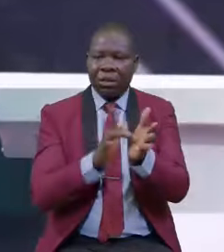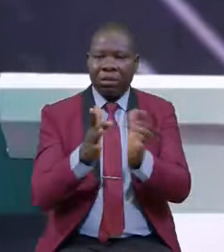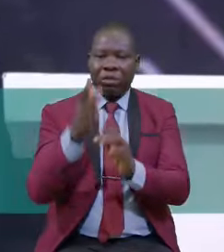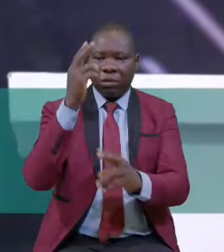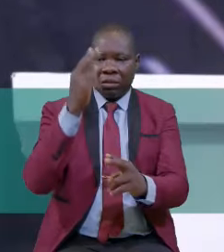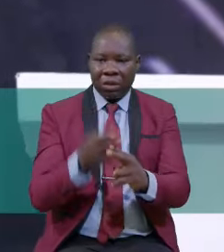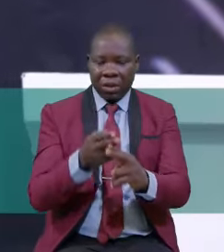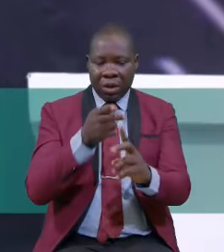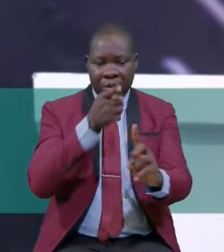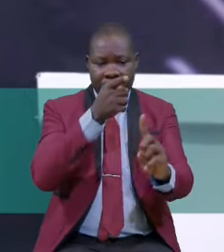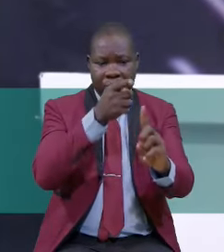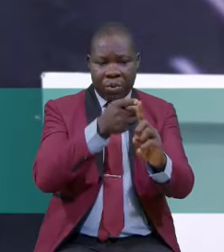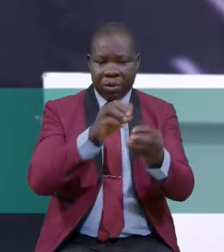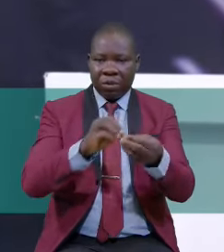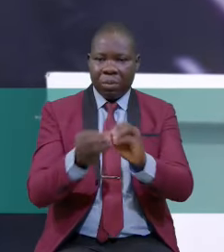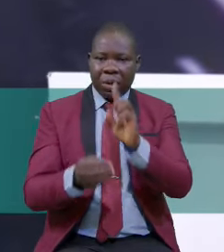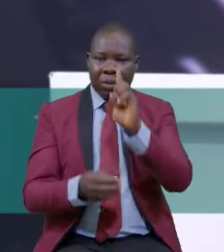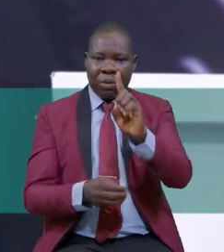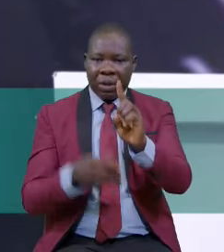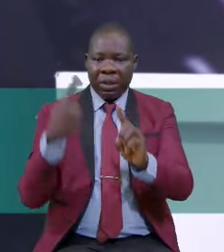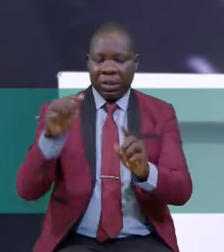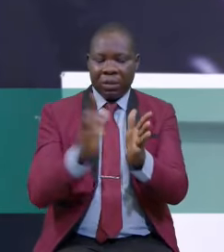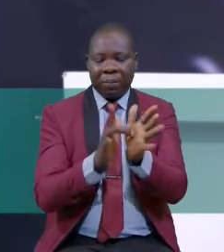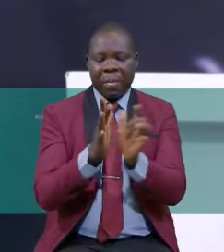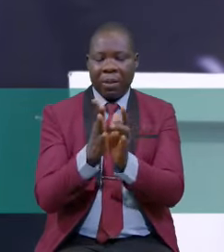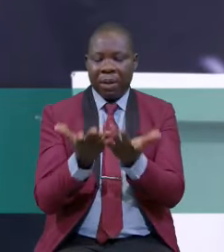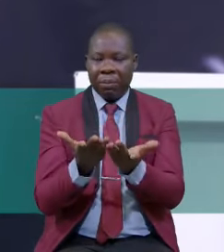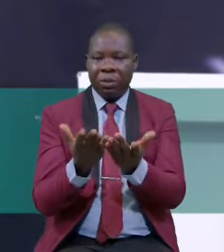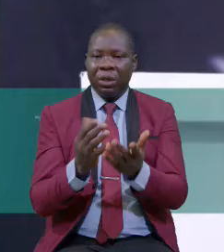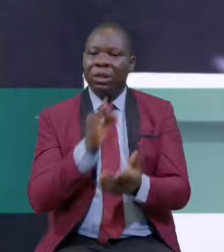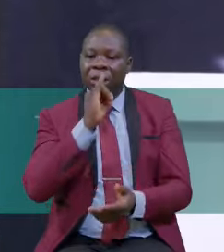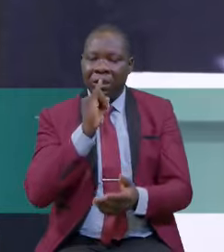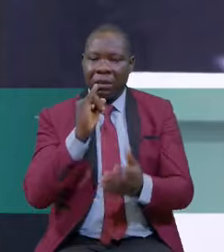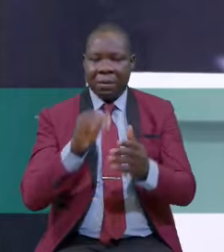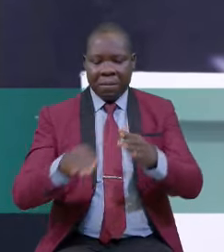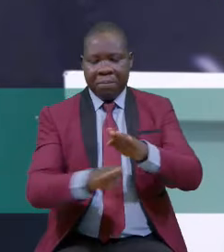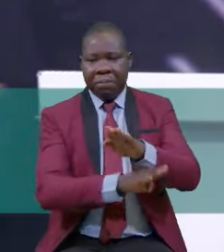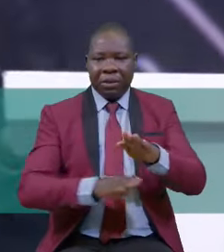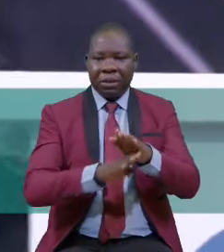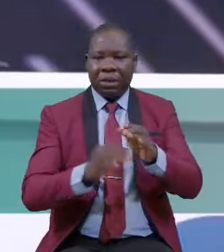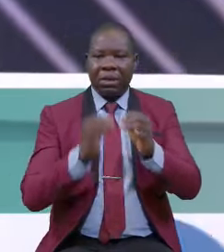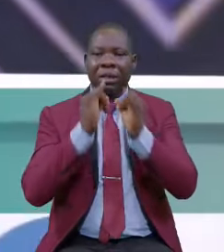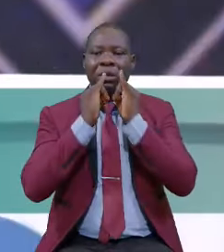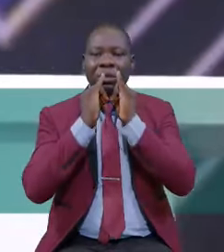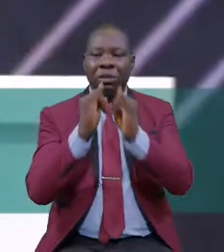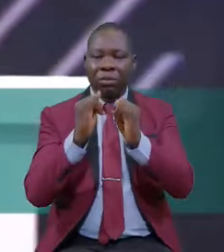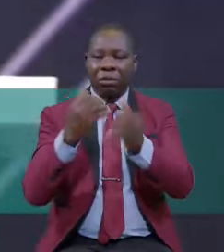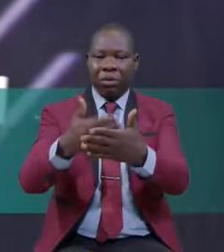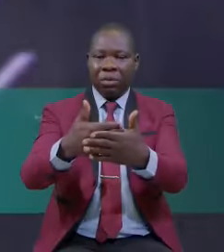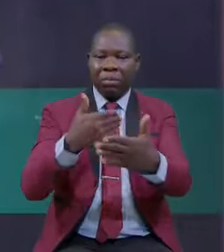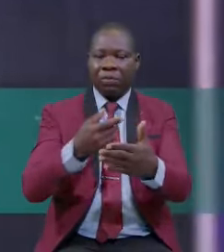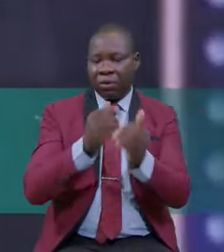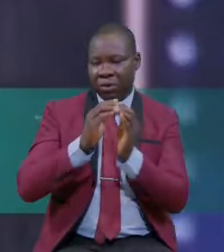the Bible is basic instruction before leaving earth. You see, we're in